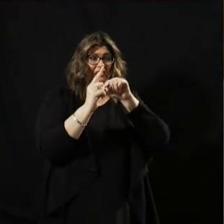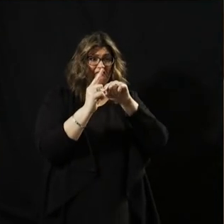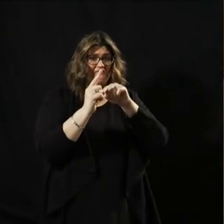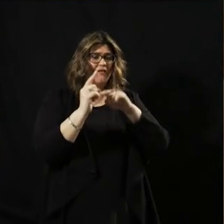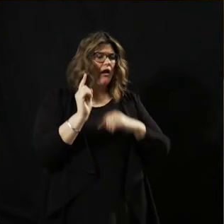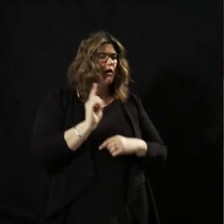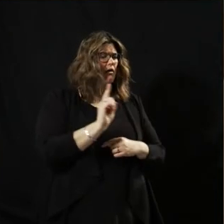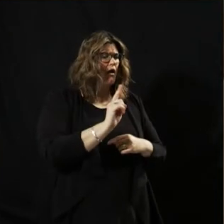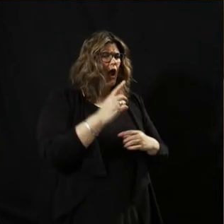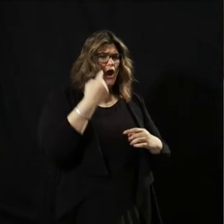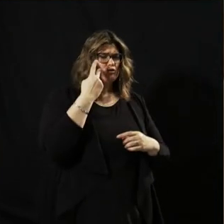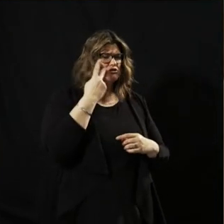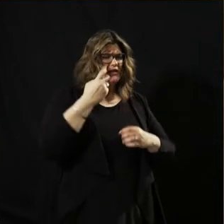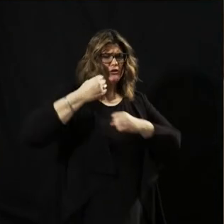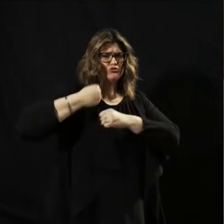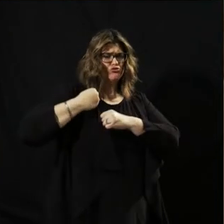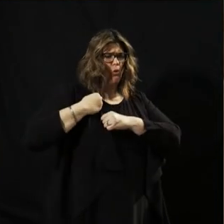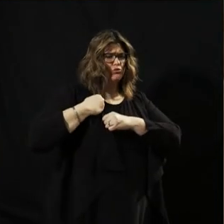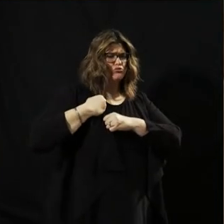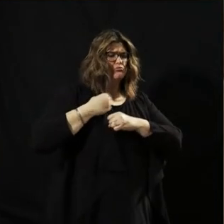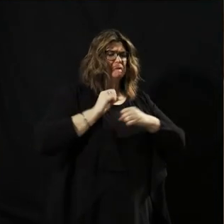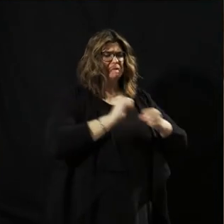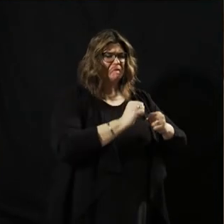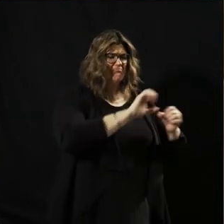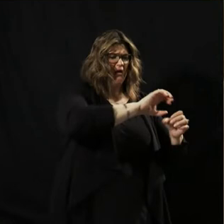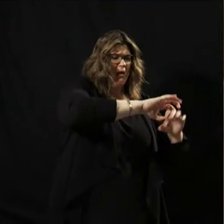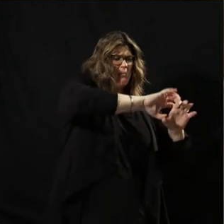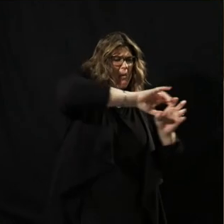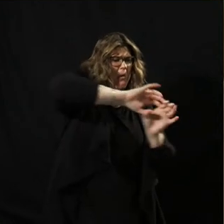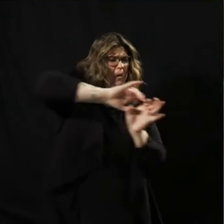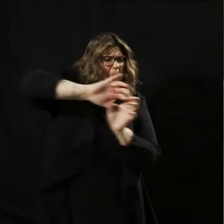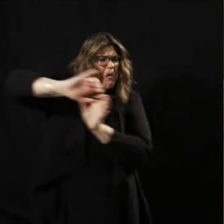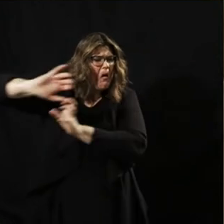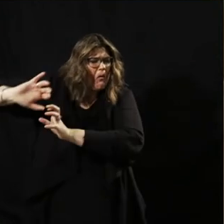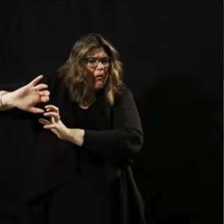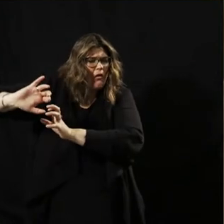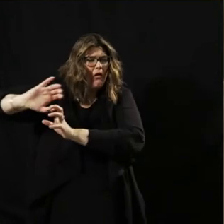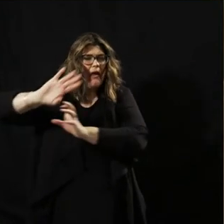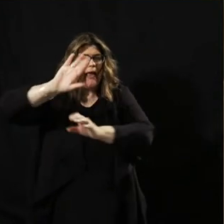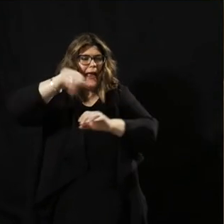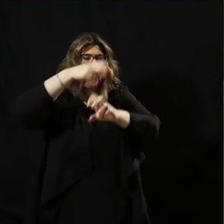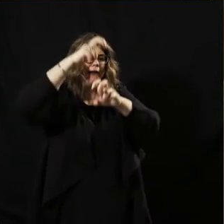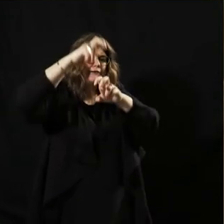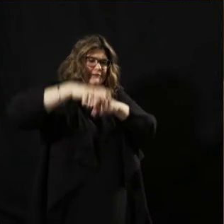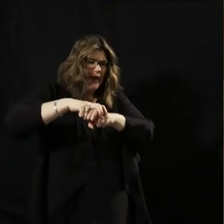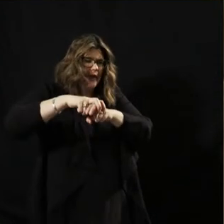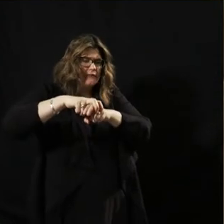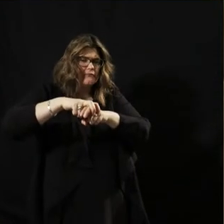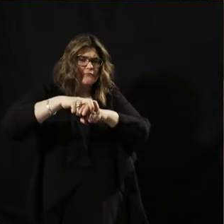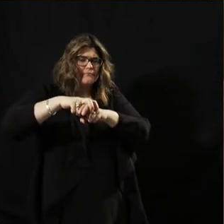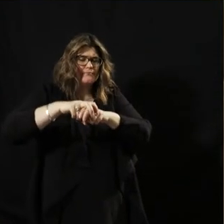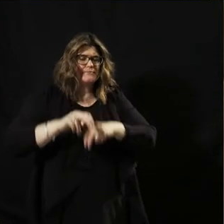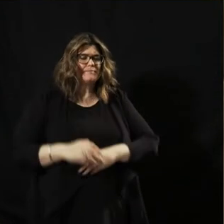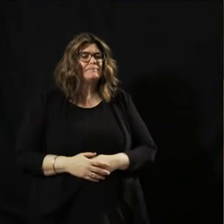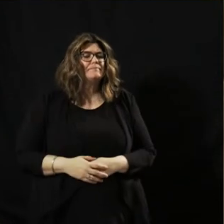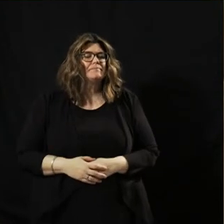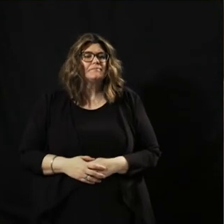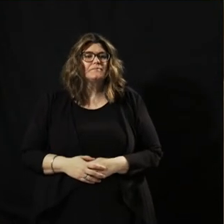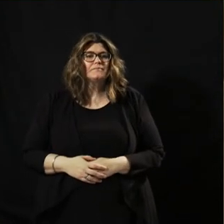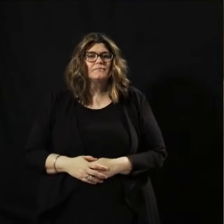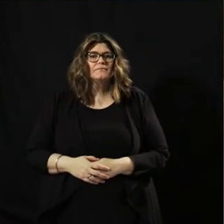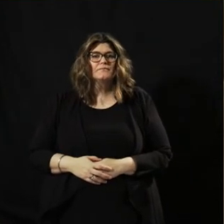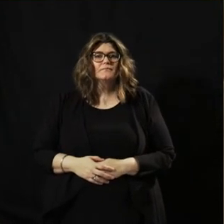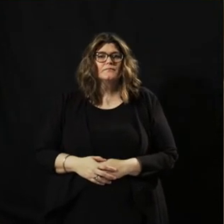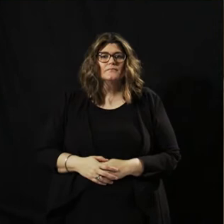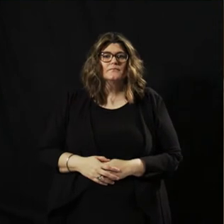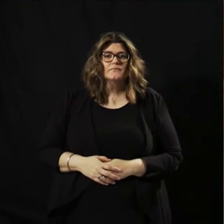approached, rolled back the stone, and sat upon it. His